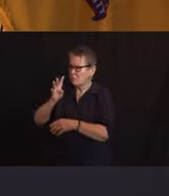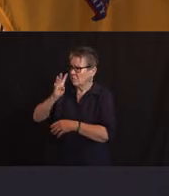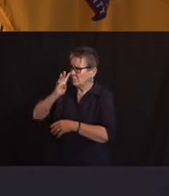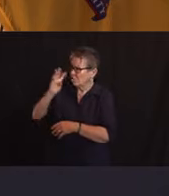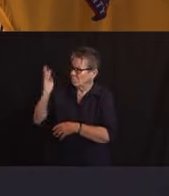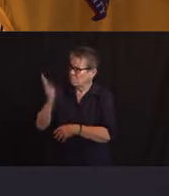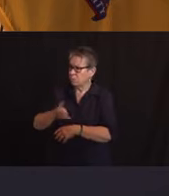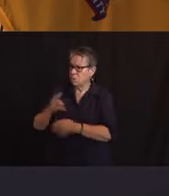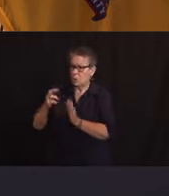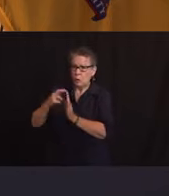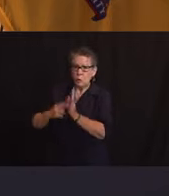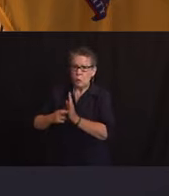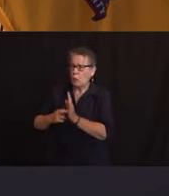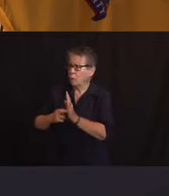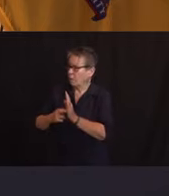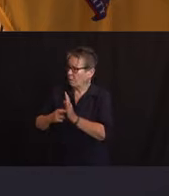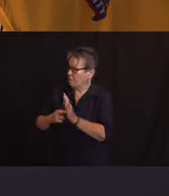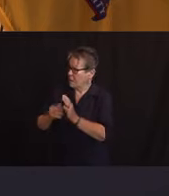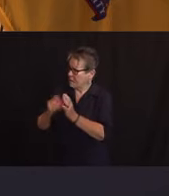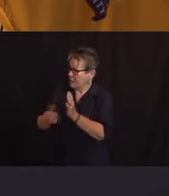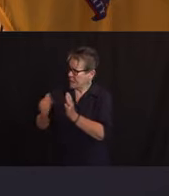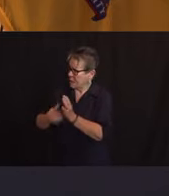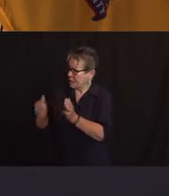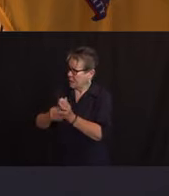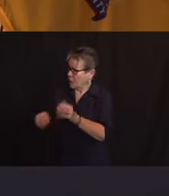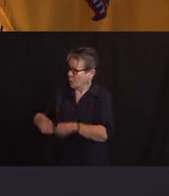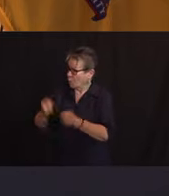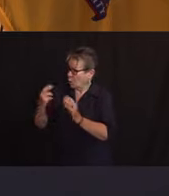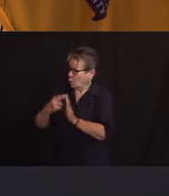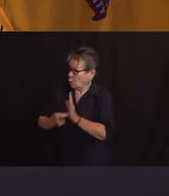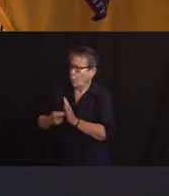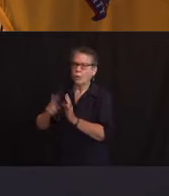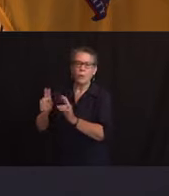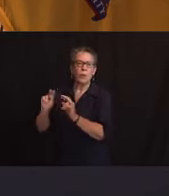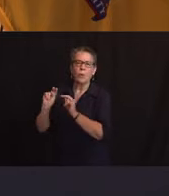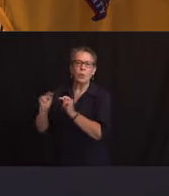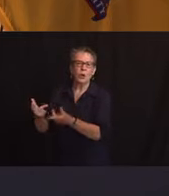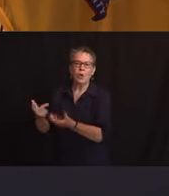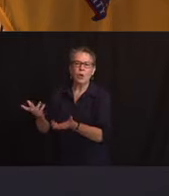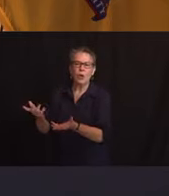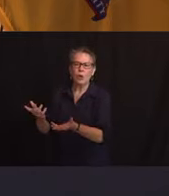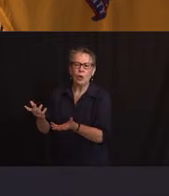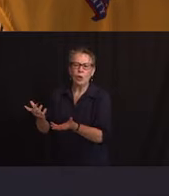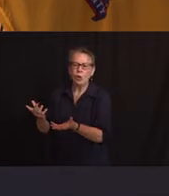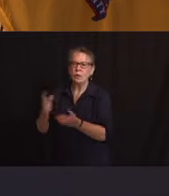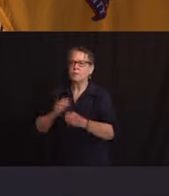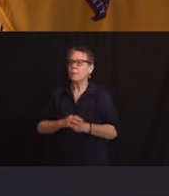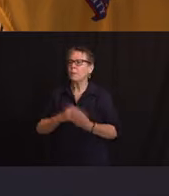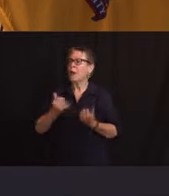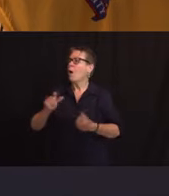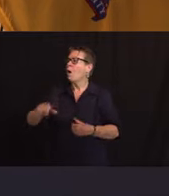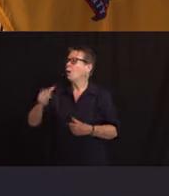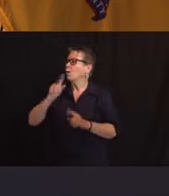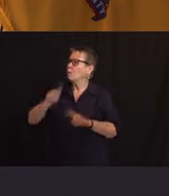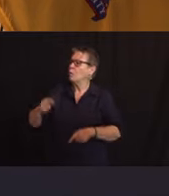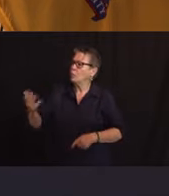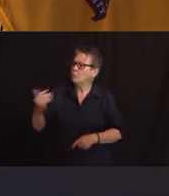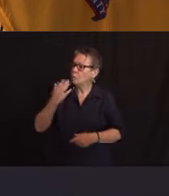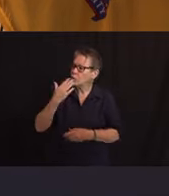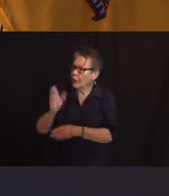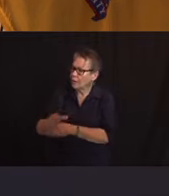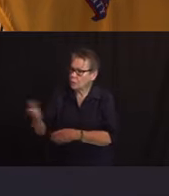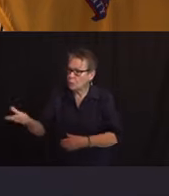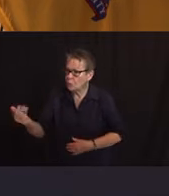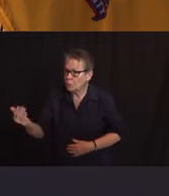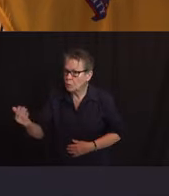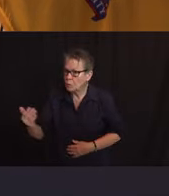you? How are you? I'm good, Governor. Thank you. Good afternoon. Nice to see you. Likewise. I wonder if some states are reducing the number of